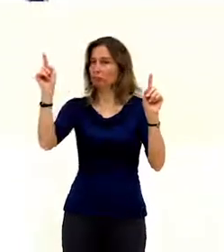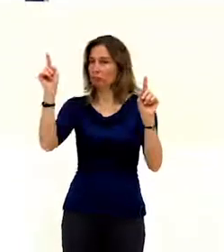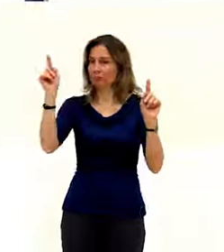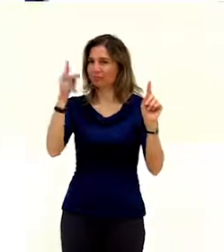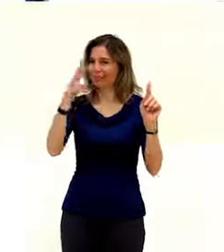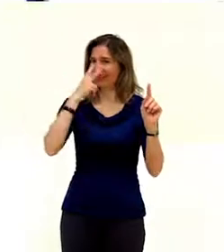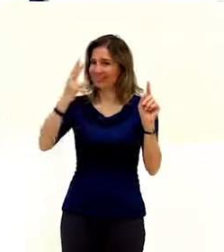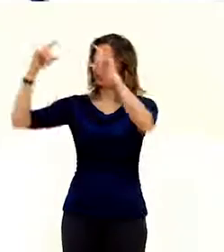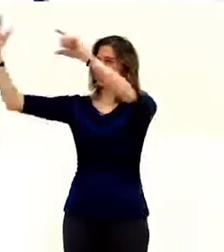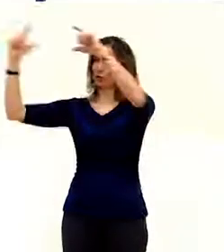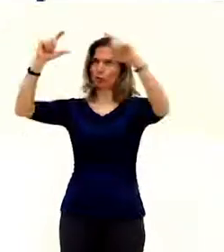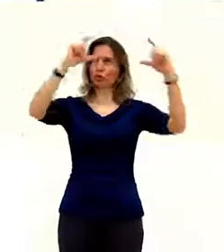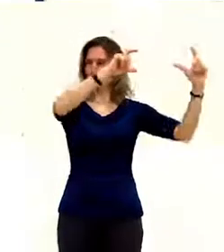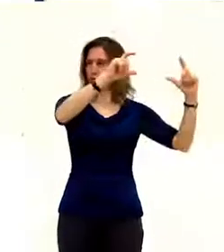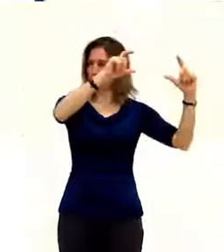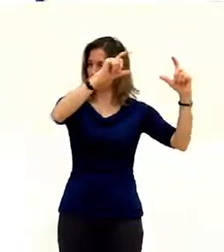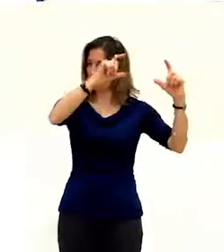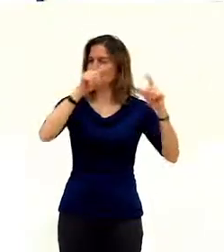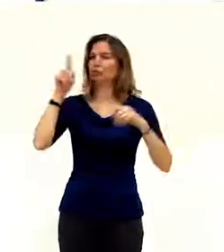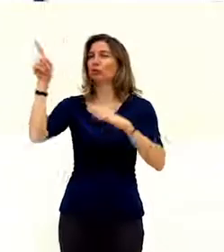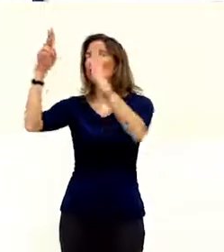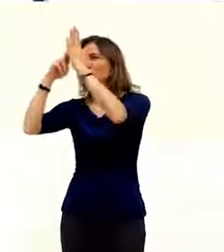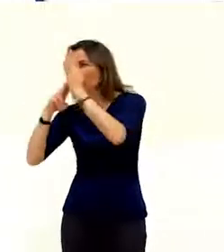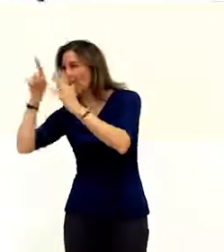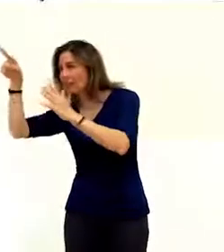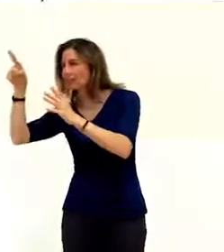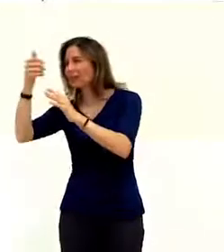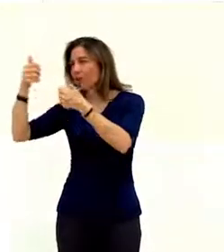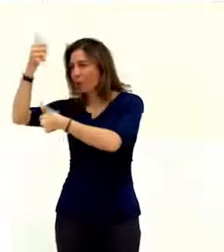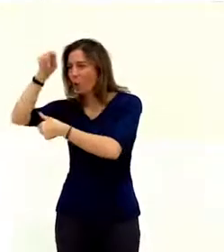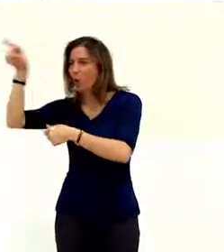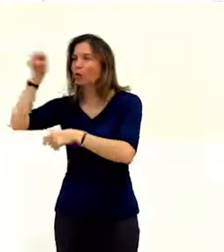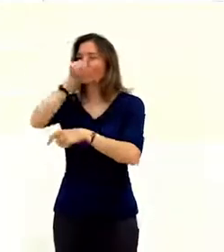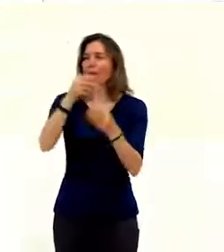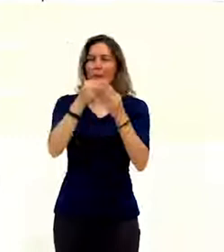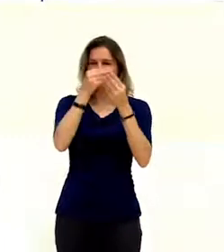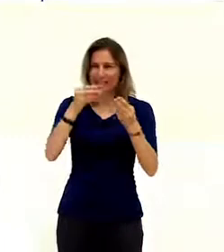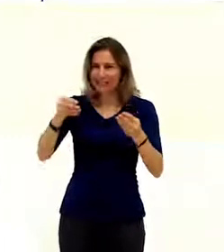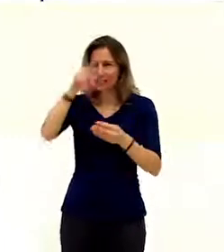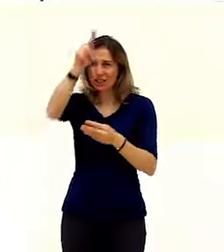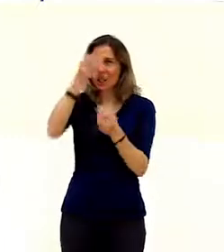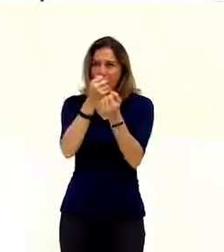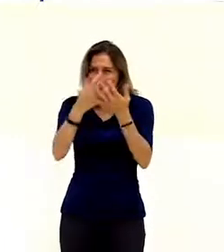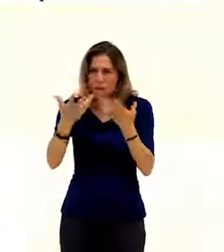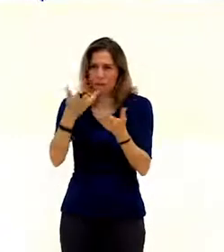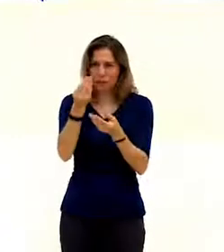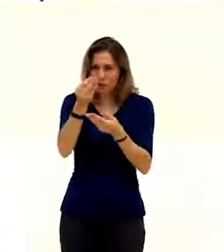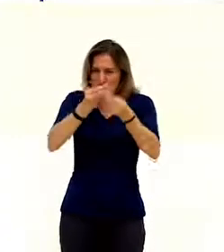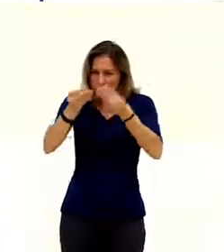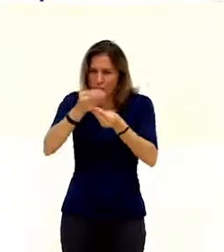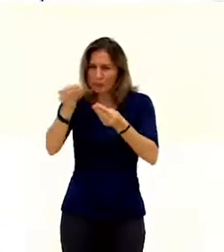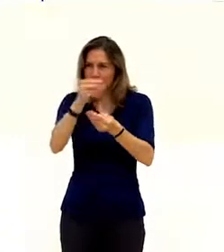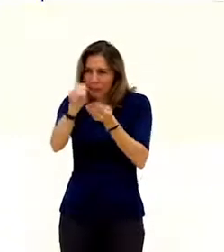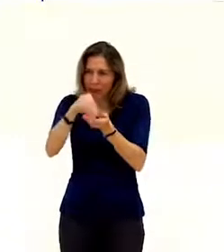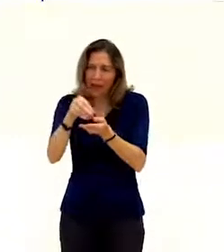circles you see on the top: the contracting authority, the material coverage, and the public contract. These must be